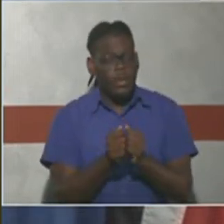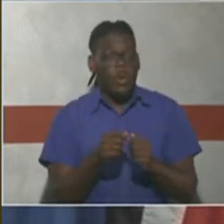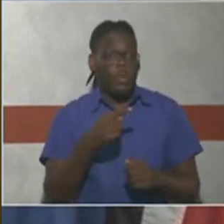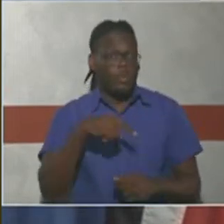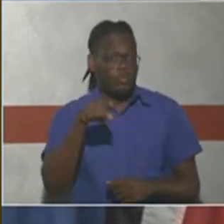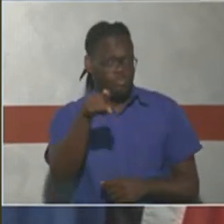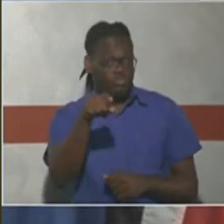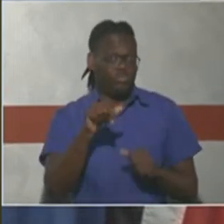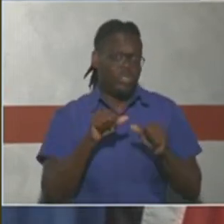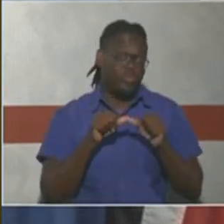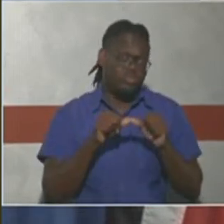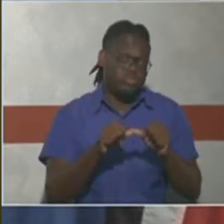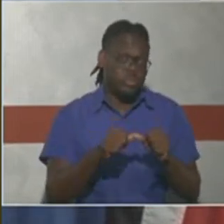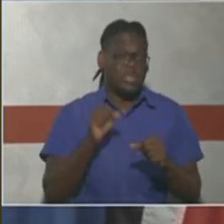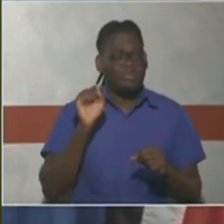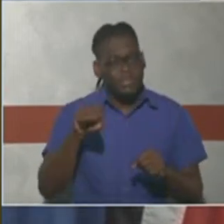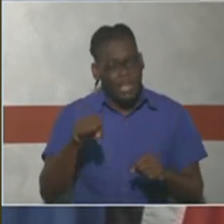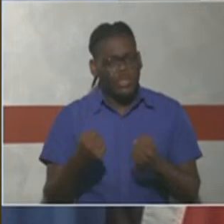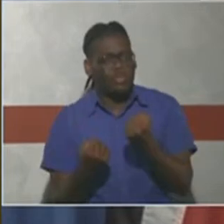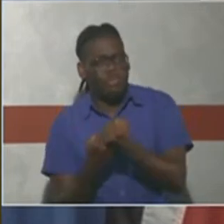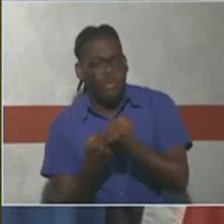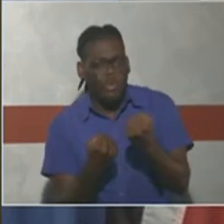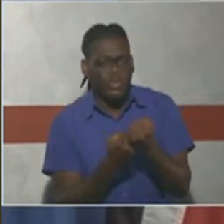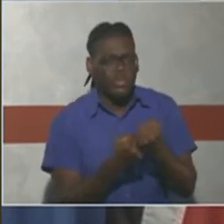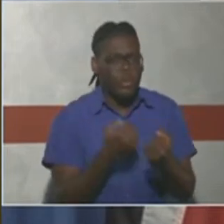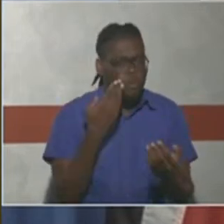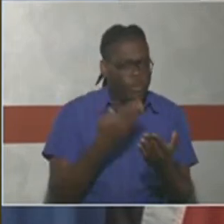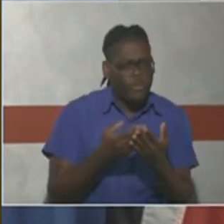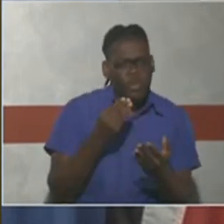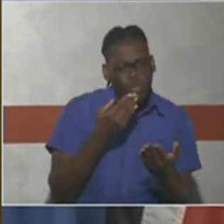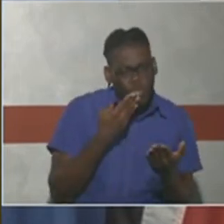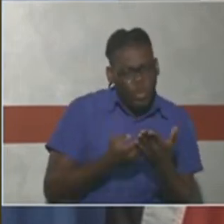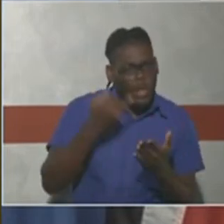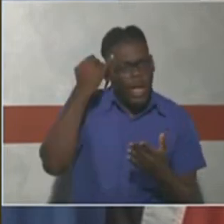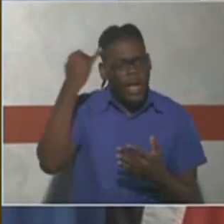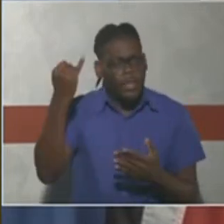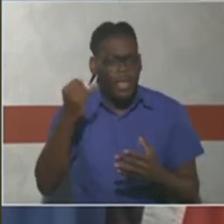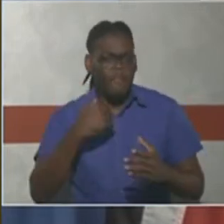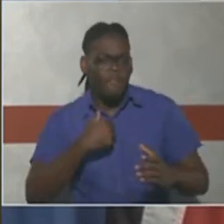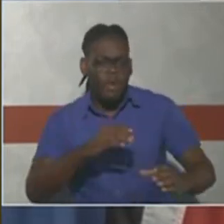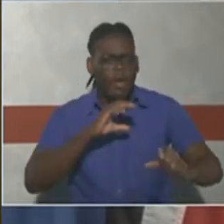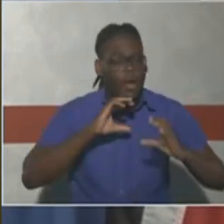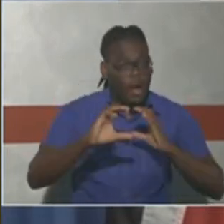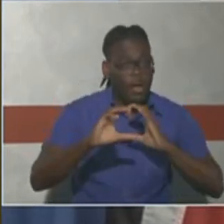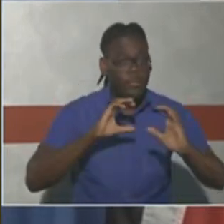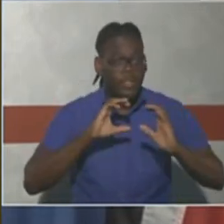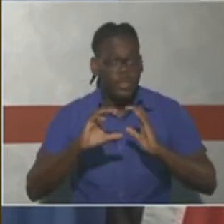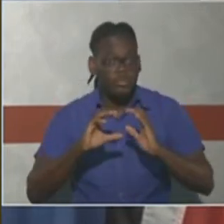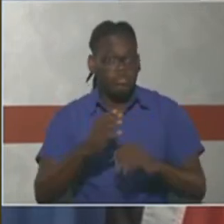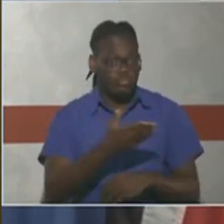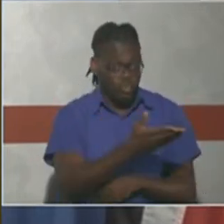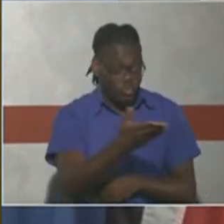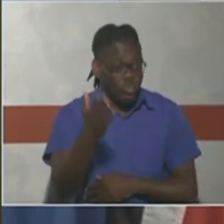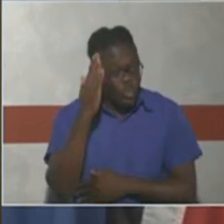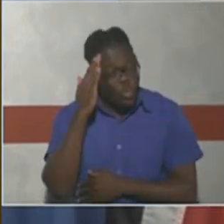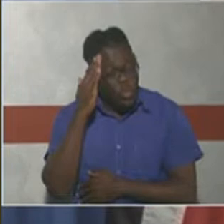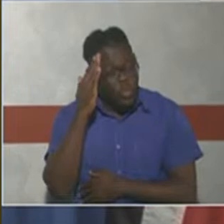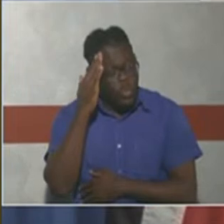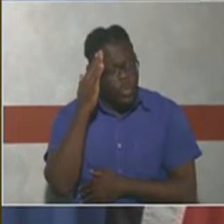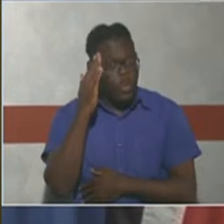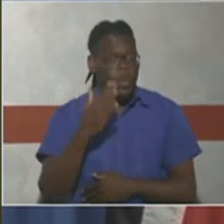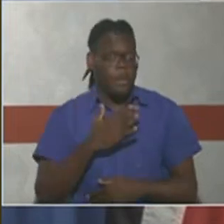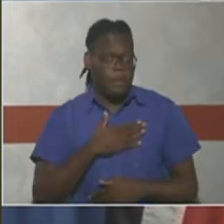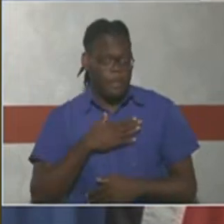initiatives. As you are aware, my government has focused on the potential and possibility